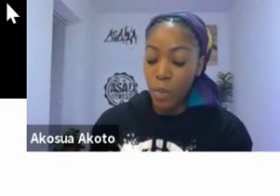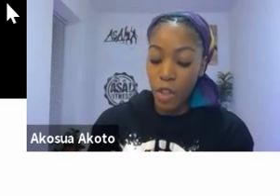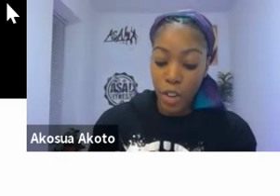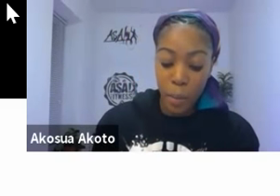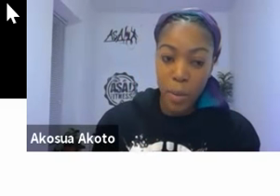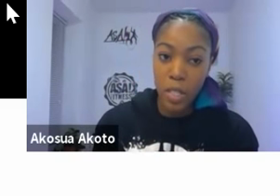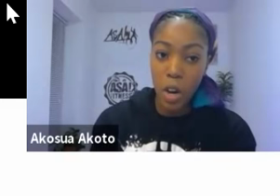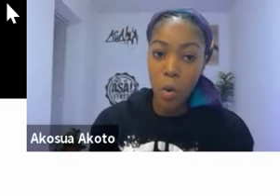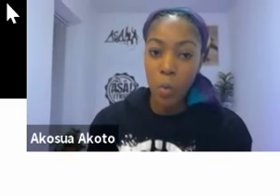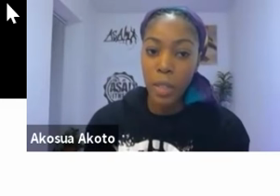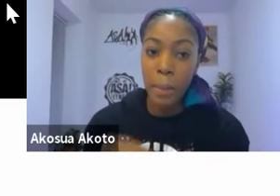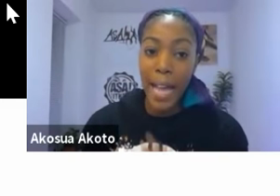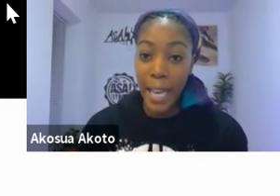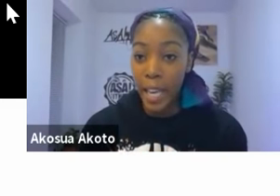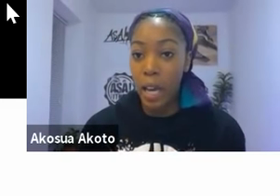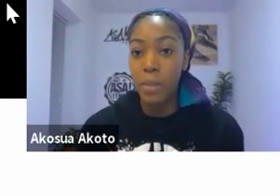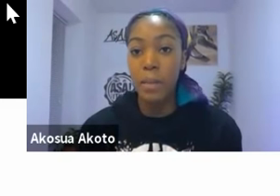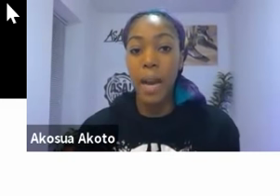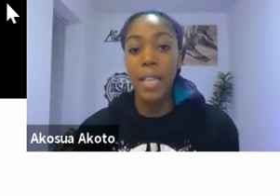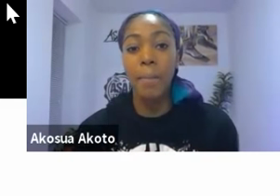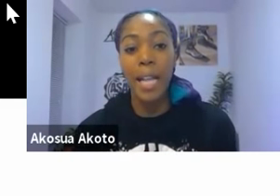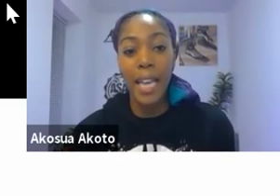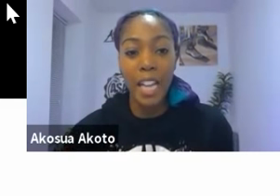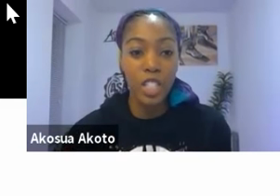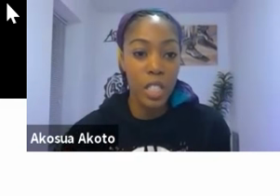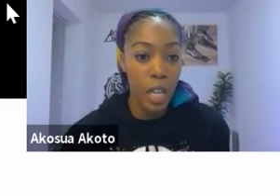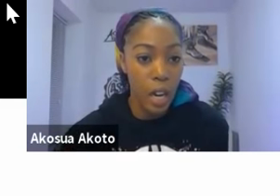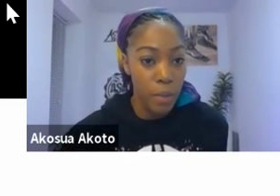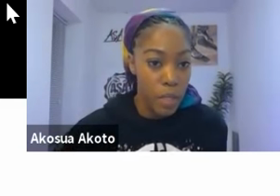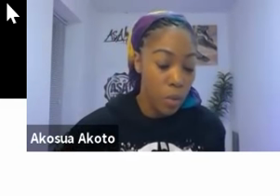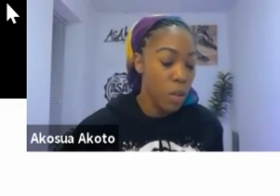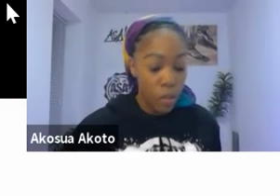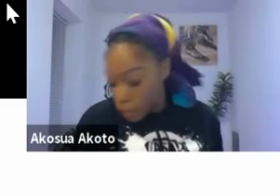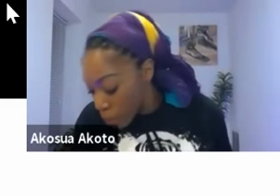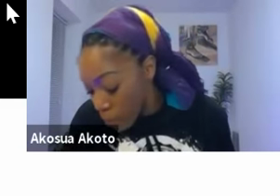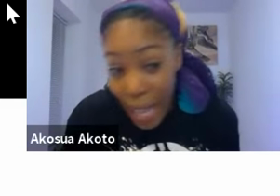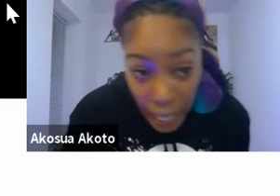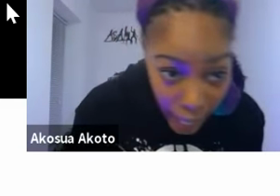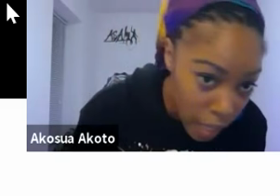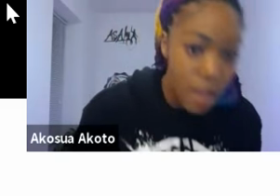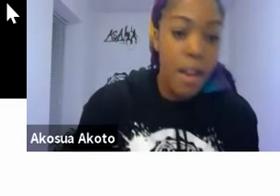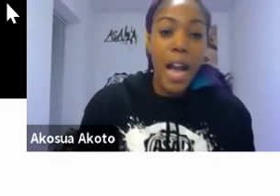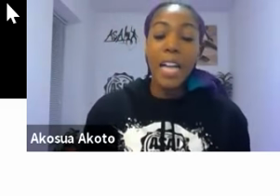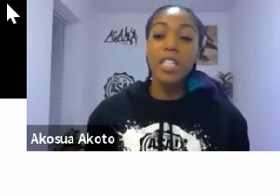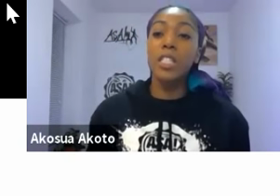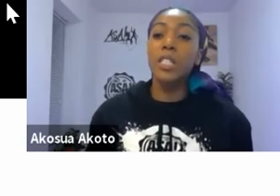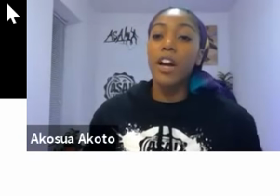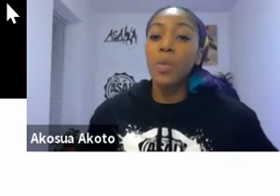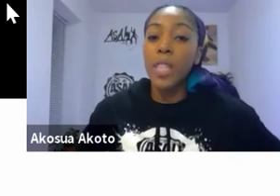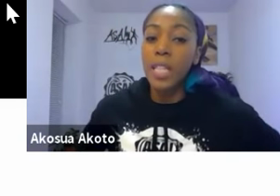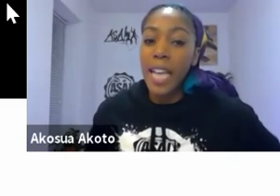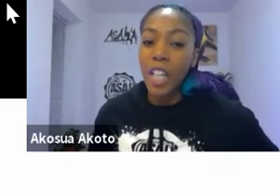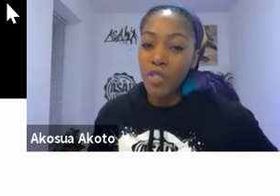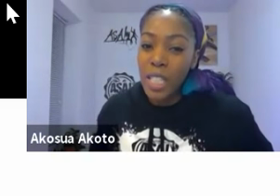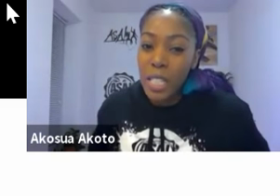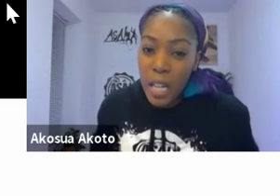dances from Europe, so the ballet comes to mind. The ballet actually comes, well, ballet actually started